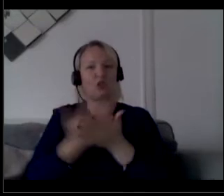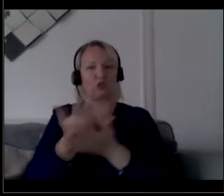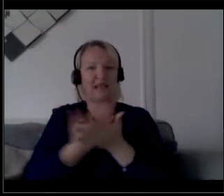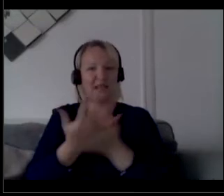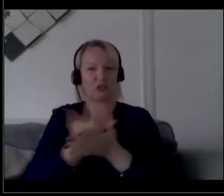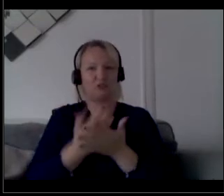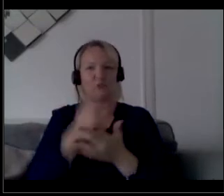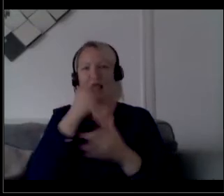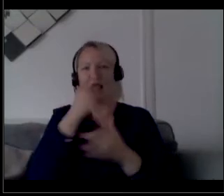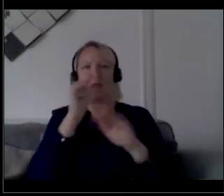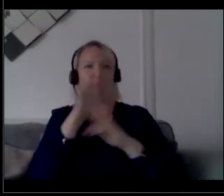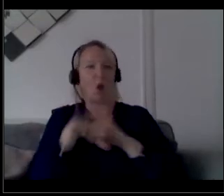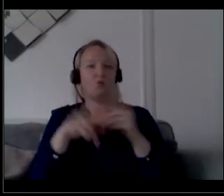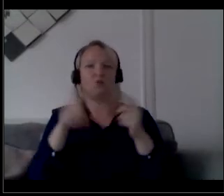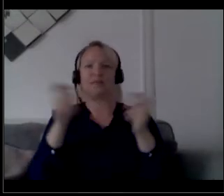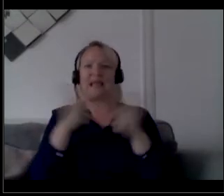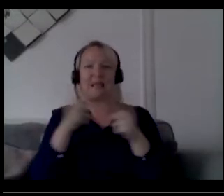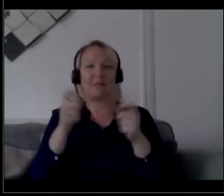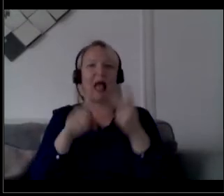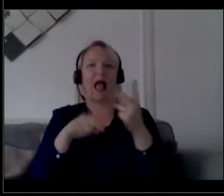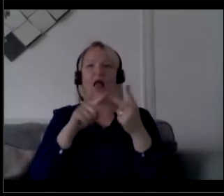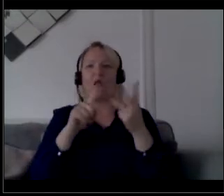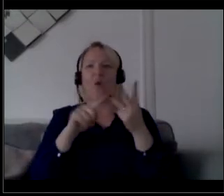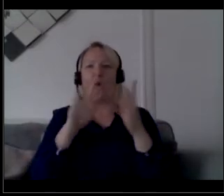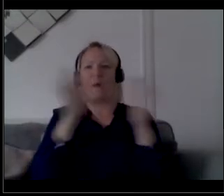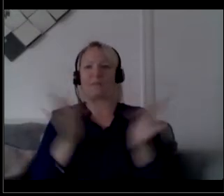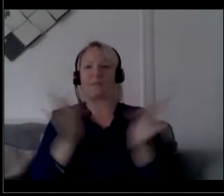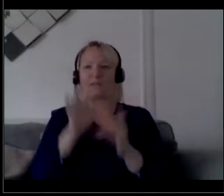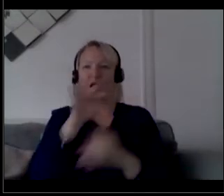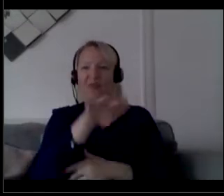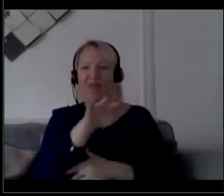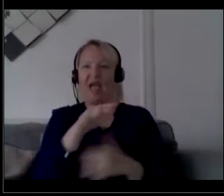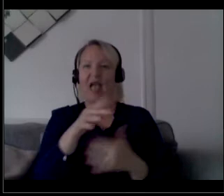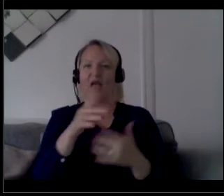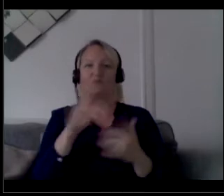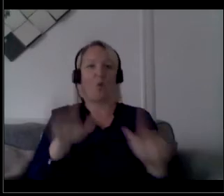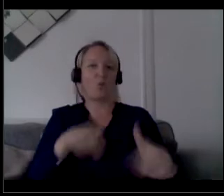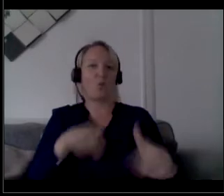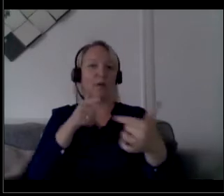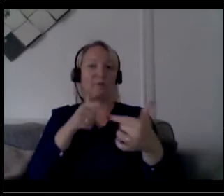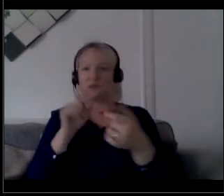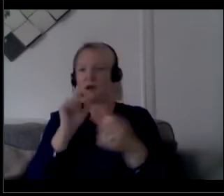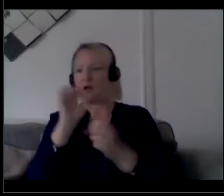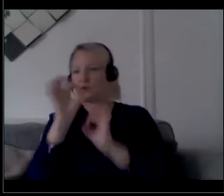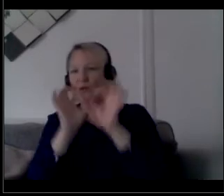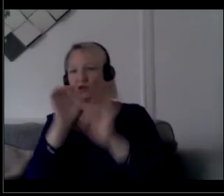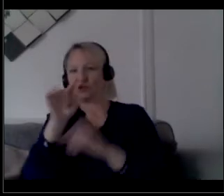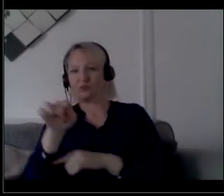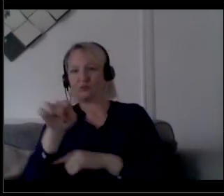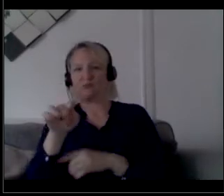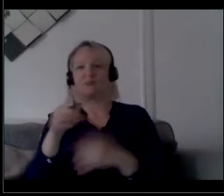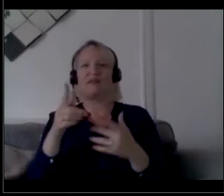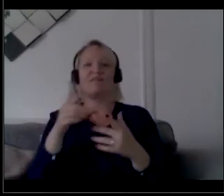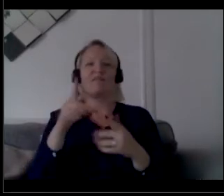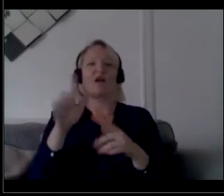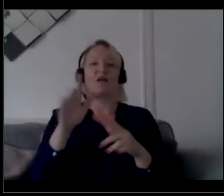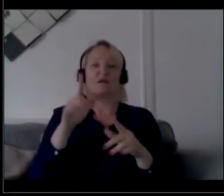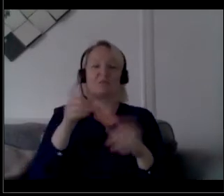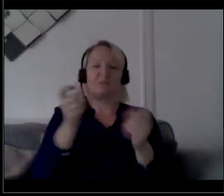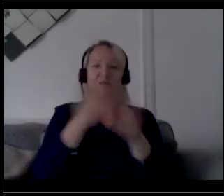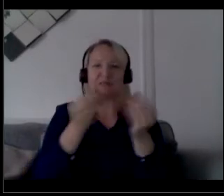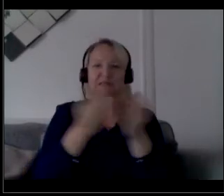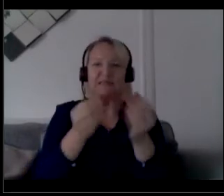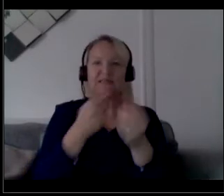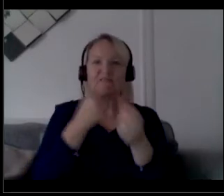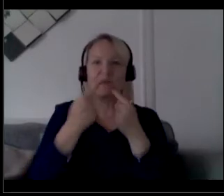post, by email, or through our website. All our webinars, if you haven't had a chance to capture all the detail, or you know someone else